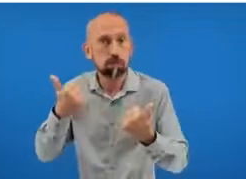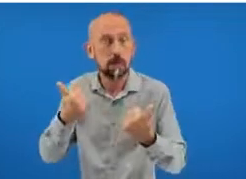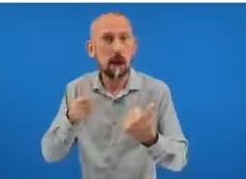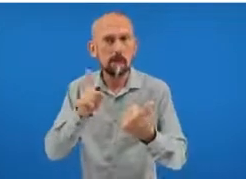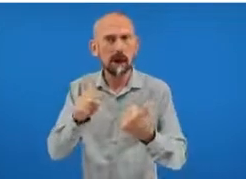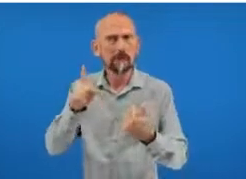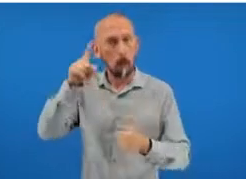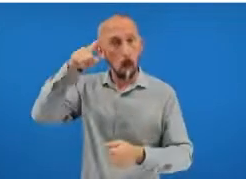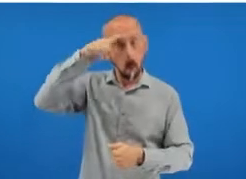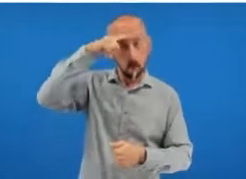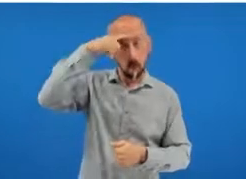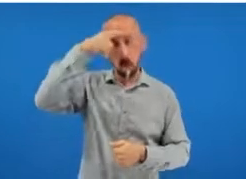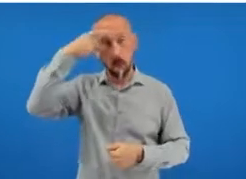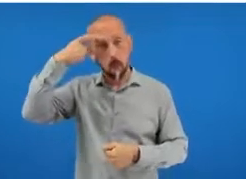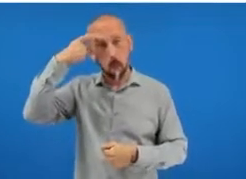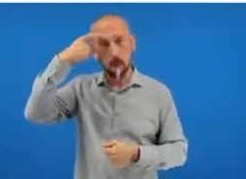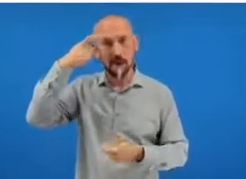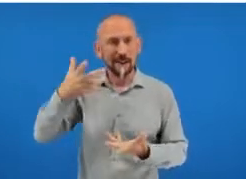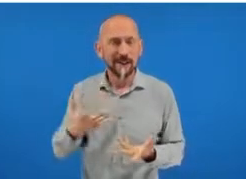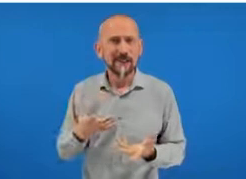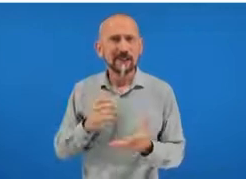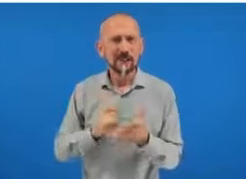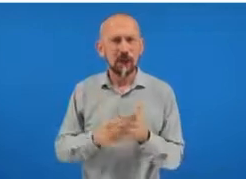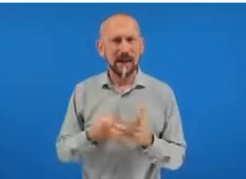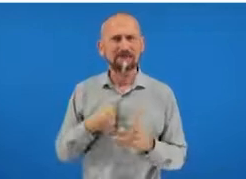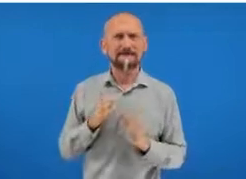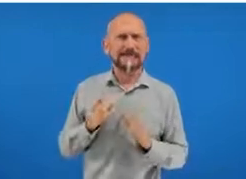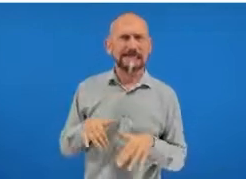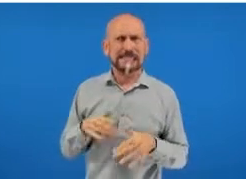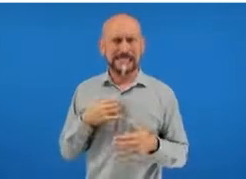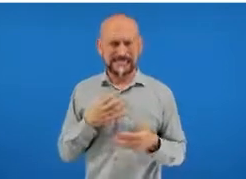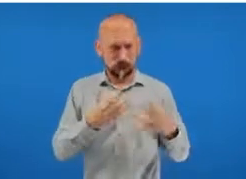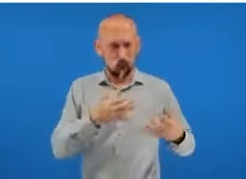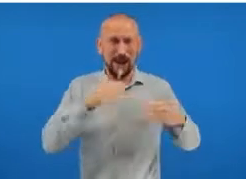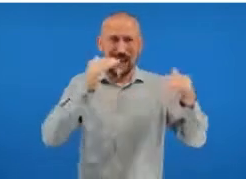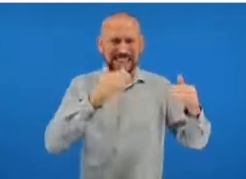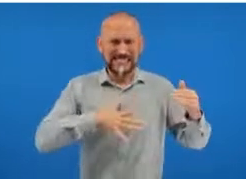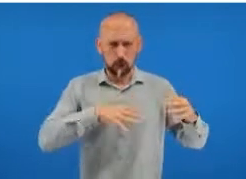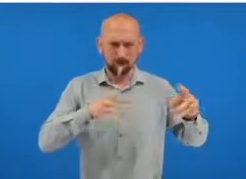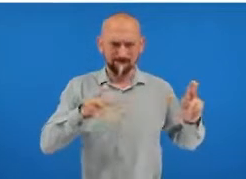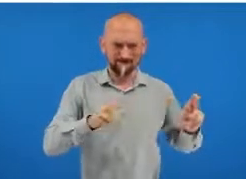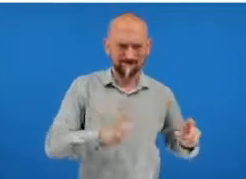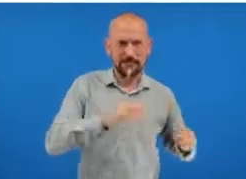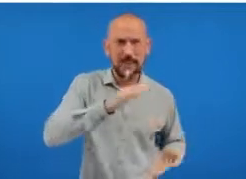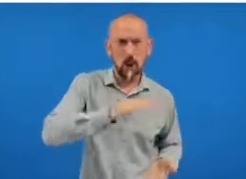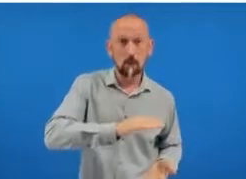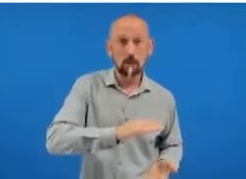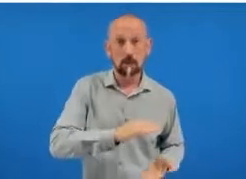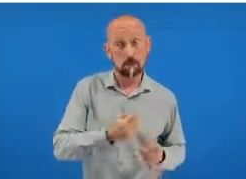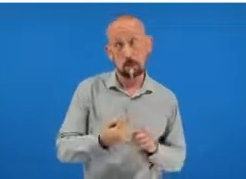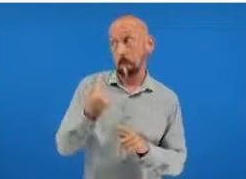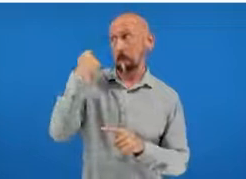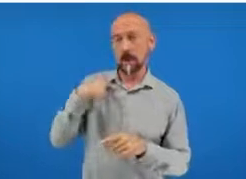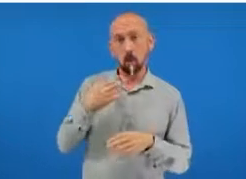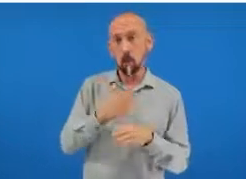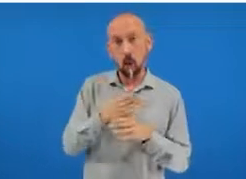me. It really has. And then I thought, well, okay, I'll just get the scores down. I was still working as a detective at the time, so I'd got a